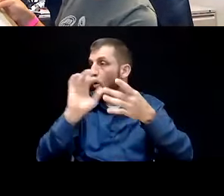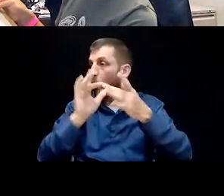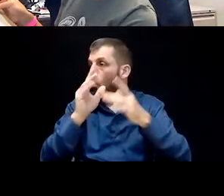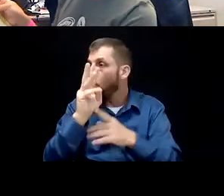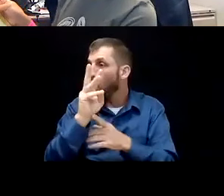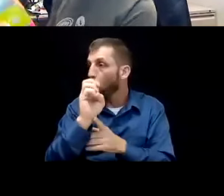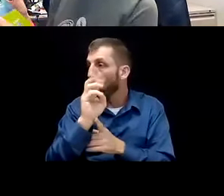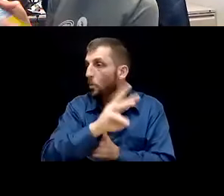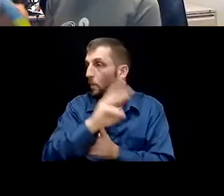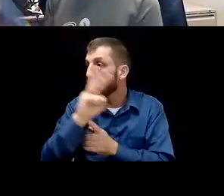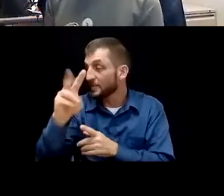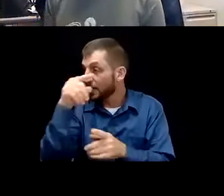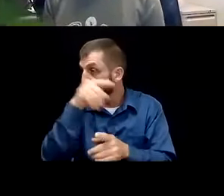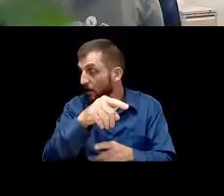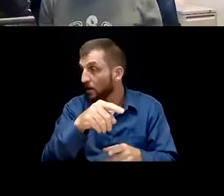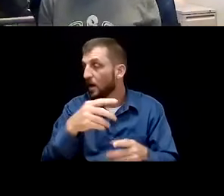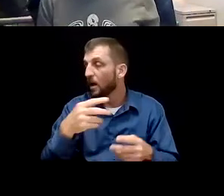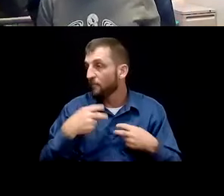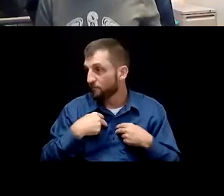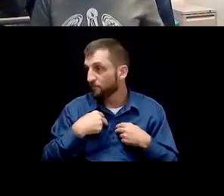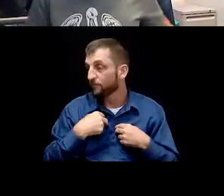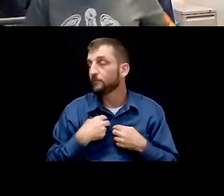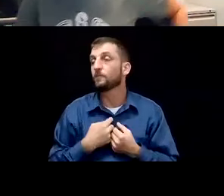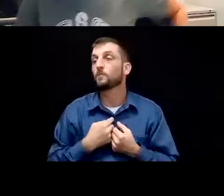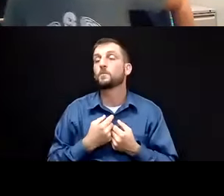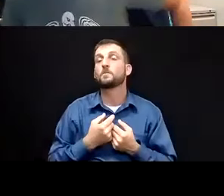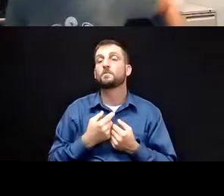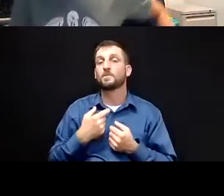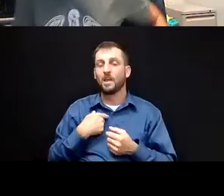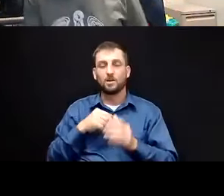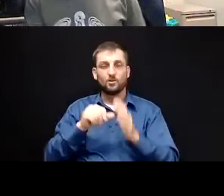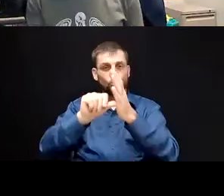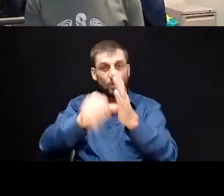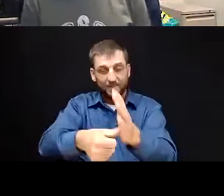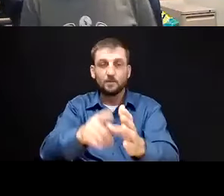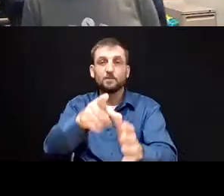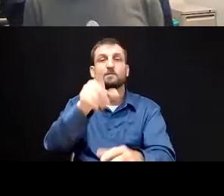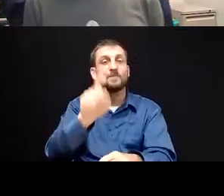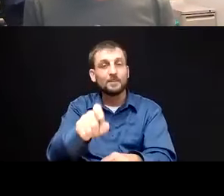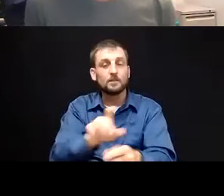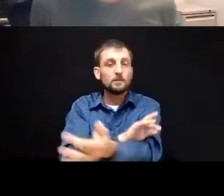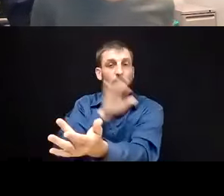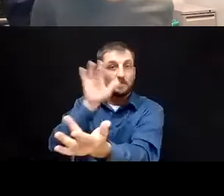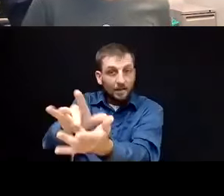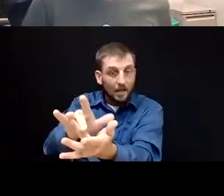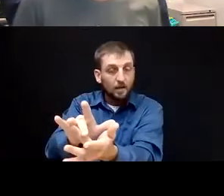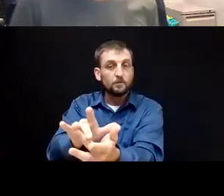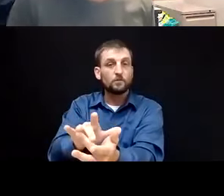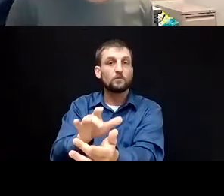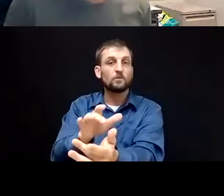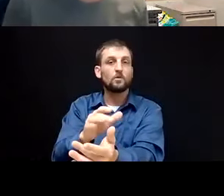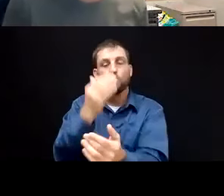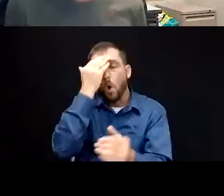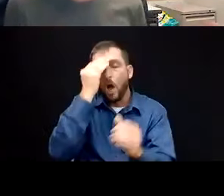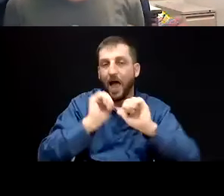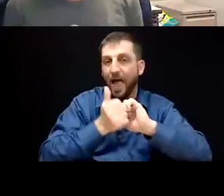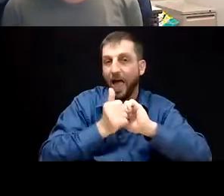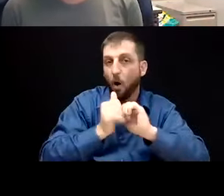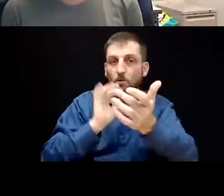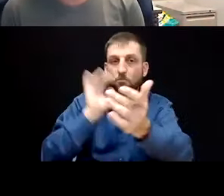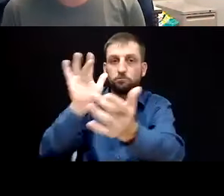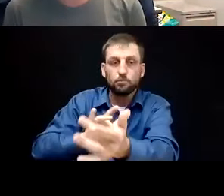a website. So I cannot stress enough to make contact or to know how to get in touch with your